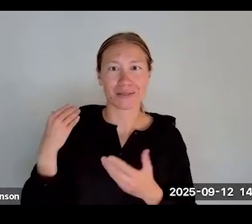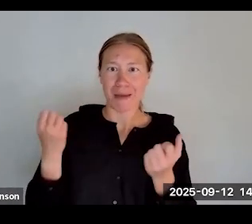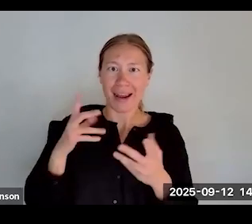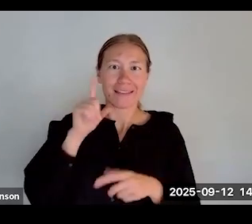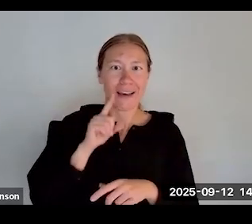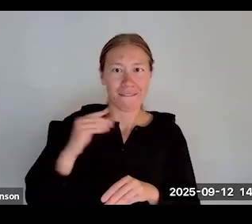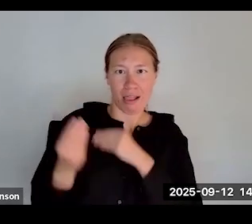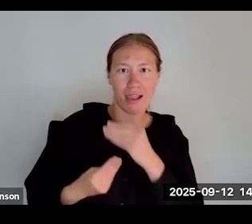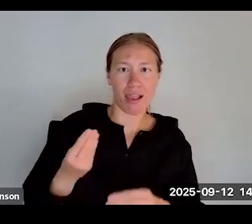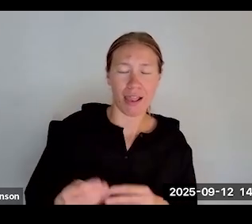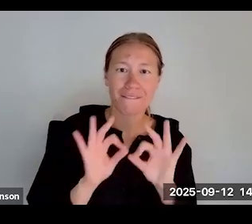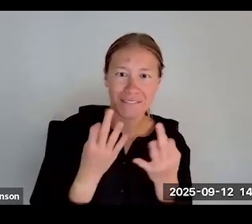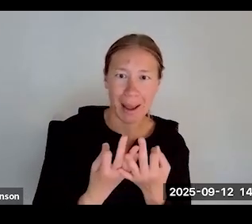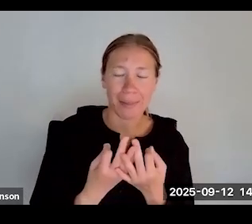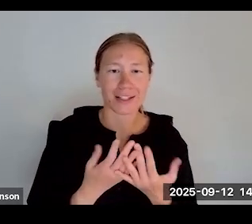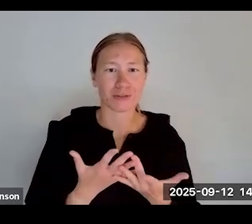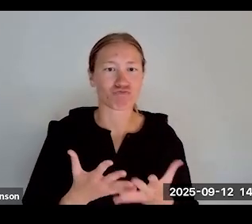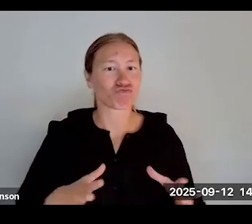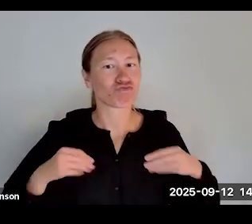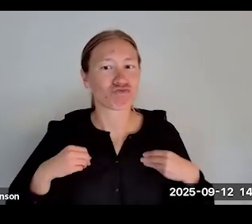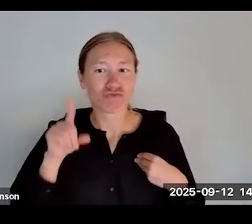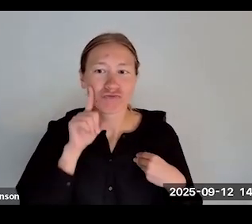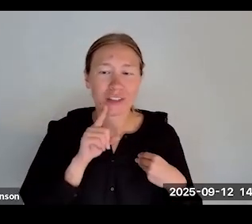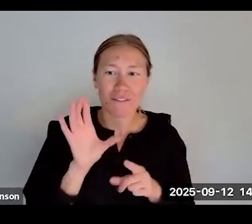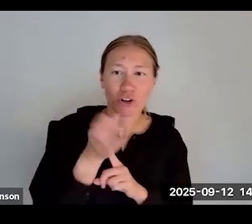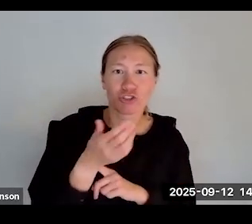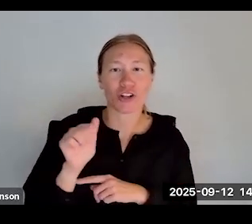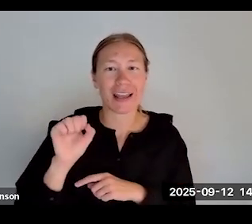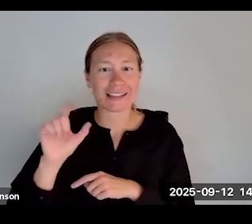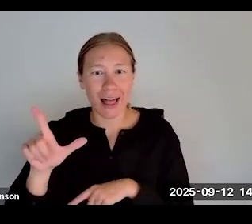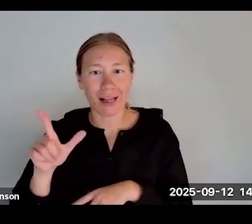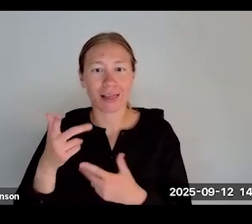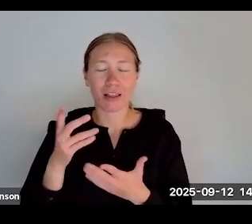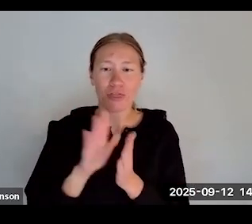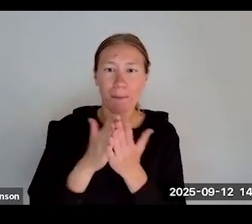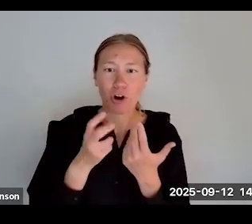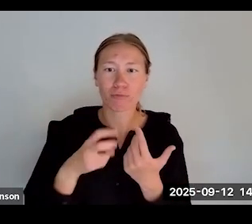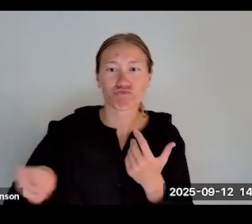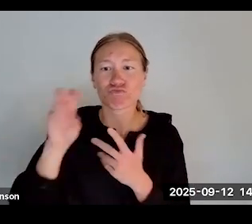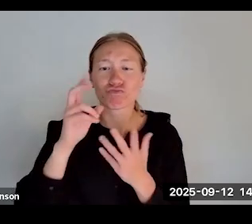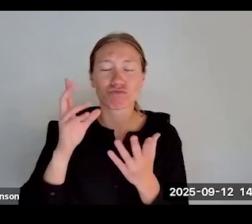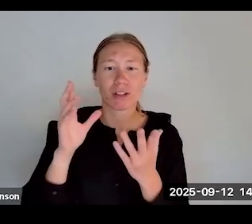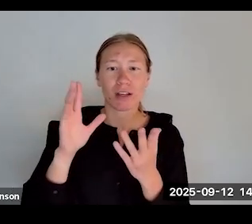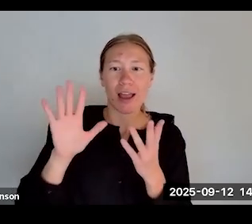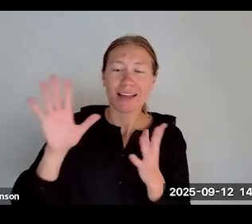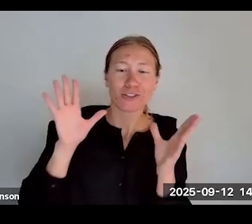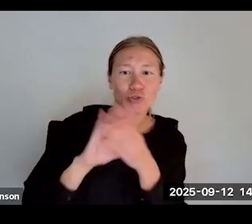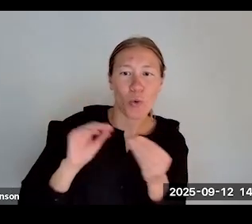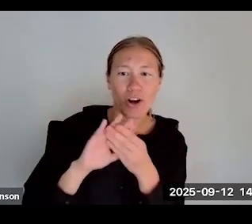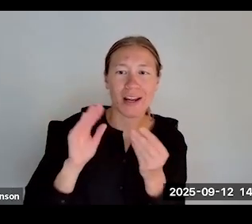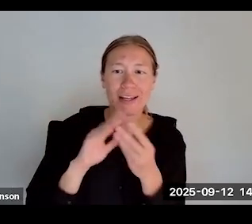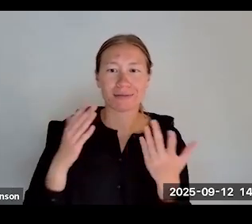deaf culture and American Sign Language. The book details his journey to fame as a model and activist, highlighting the